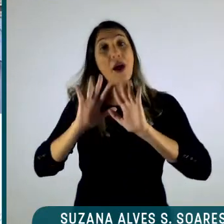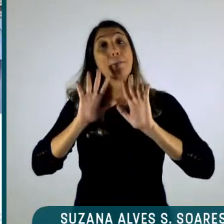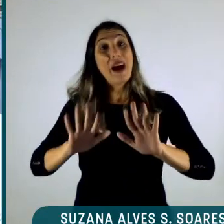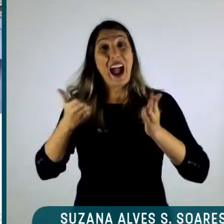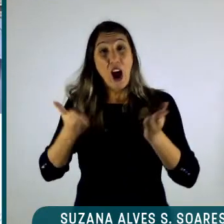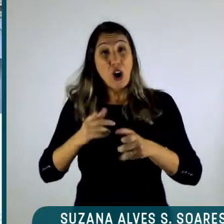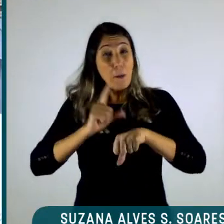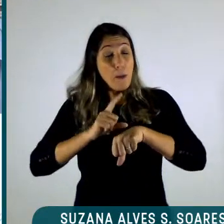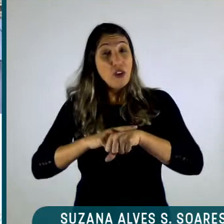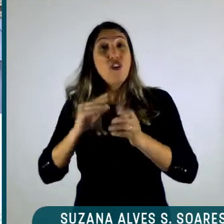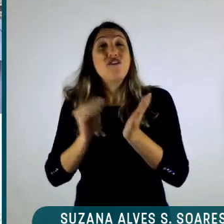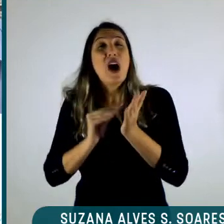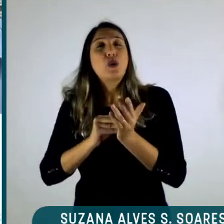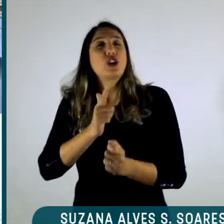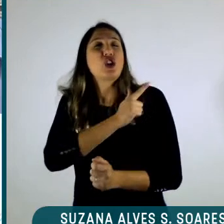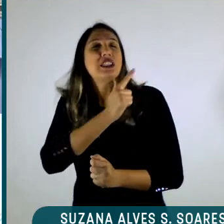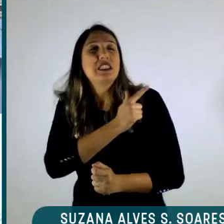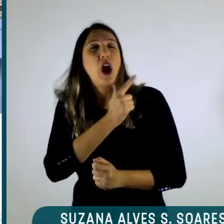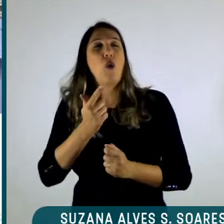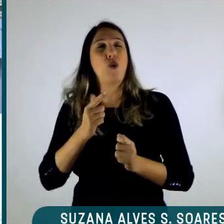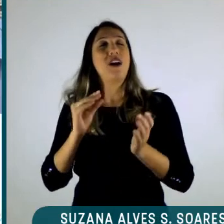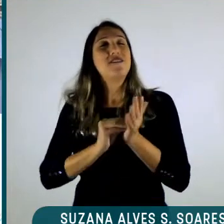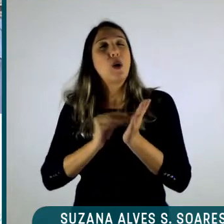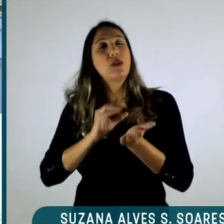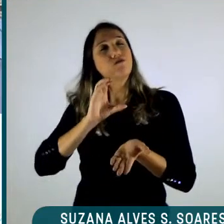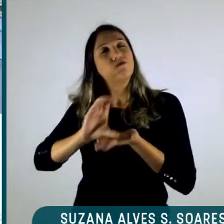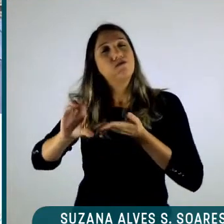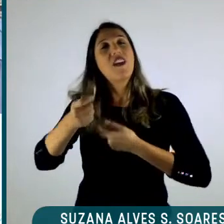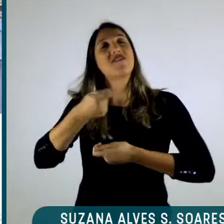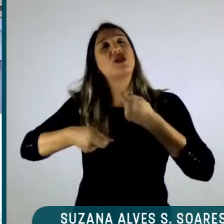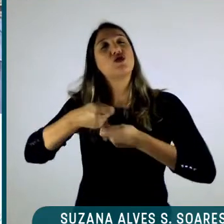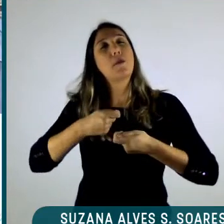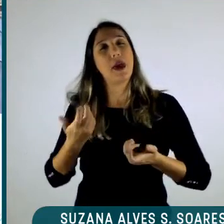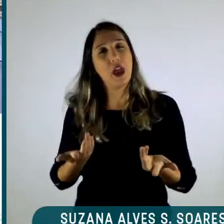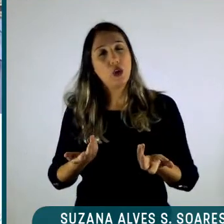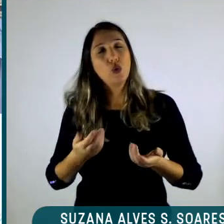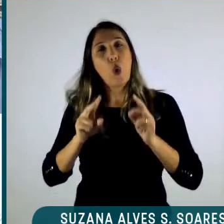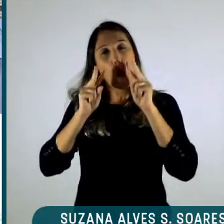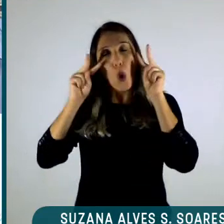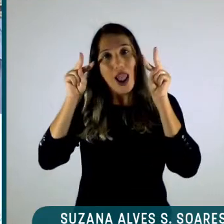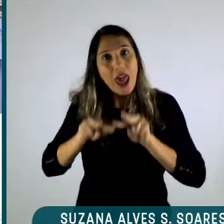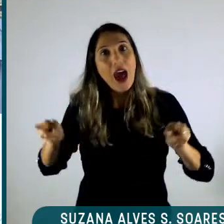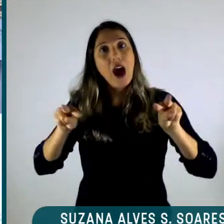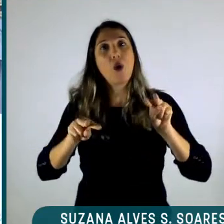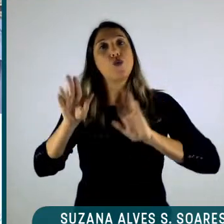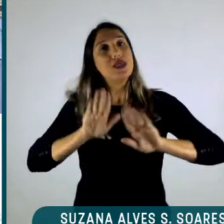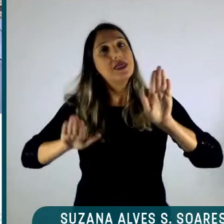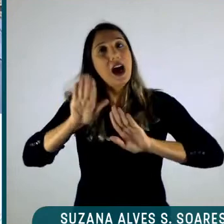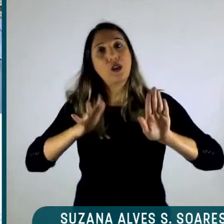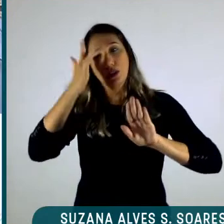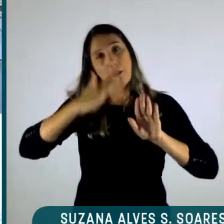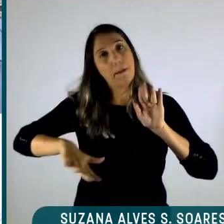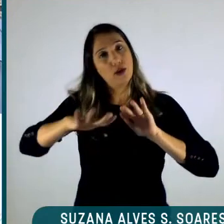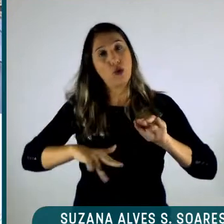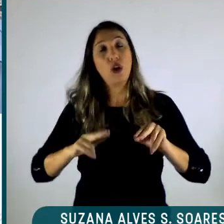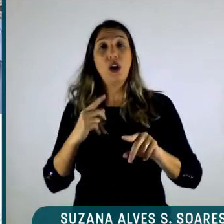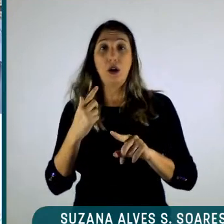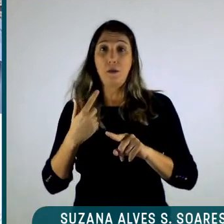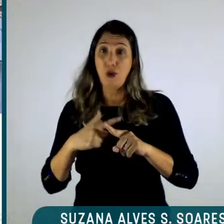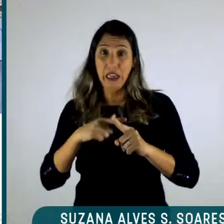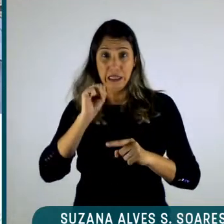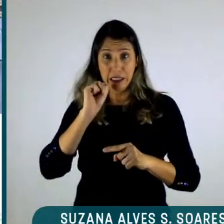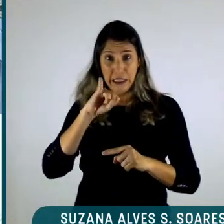especially to emerging countries, but now we lack investment, we lack